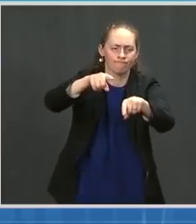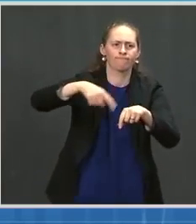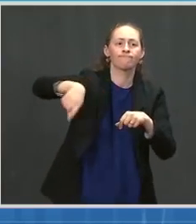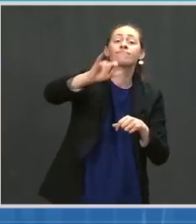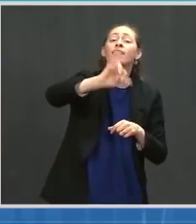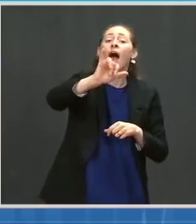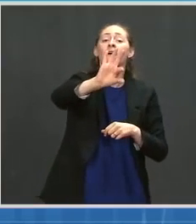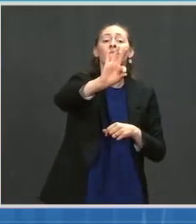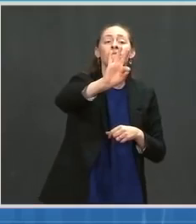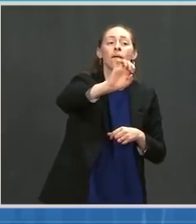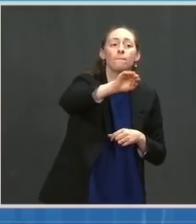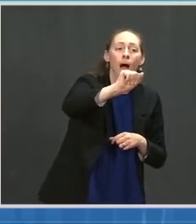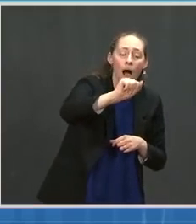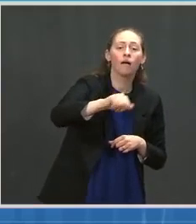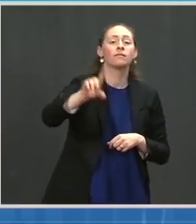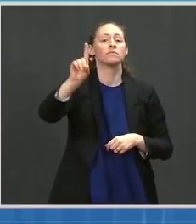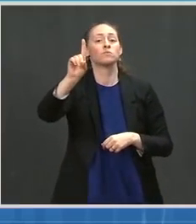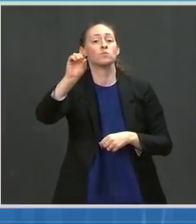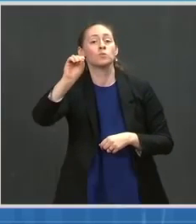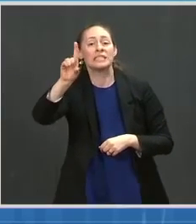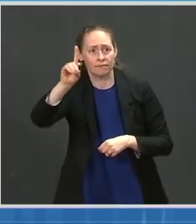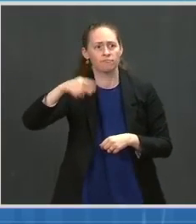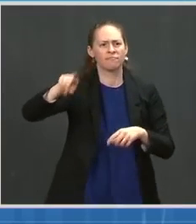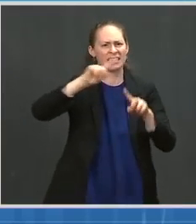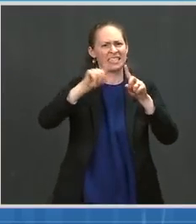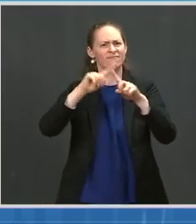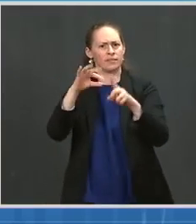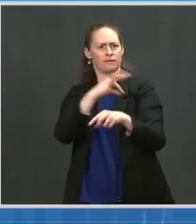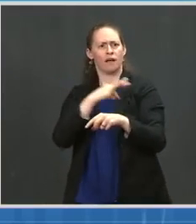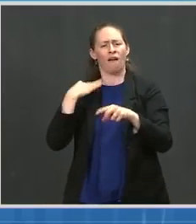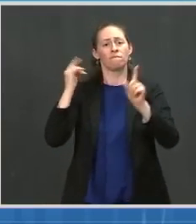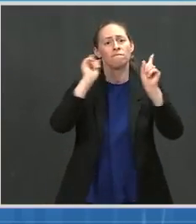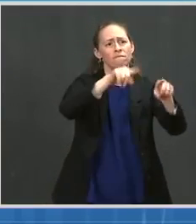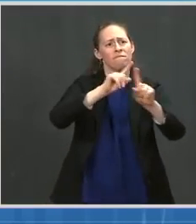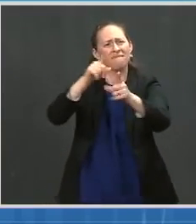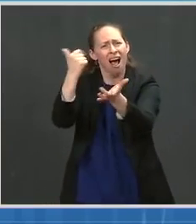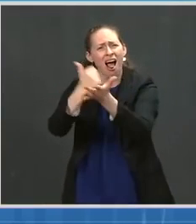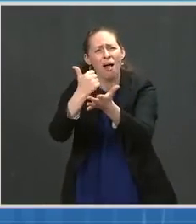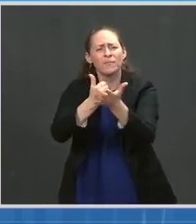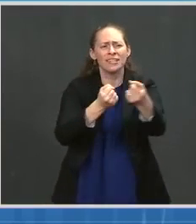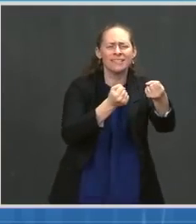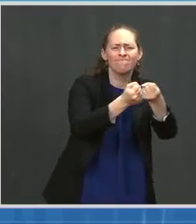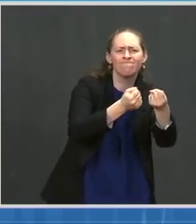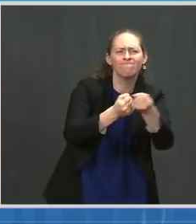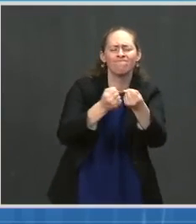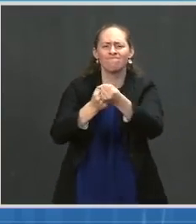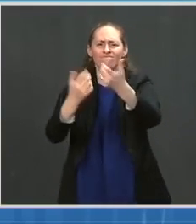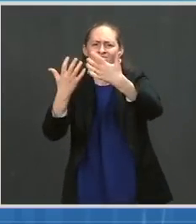other federal personnel to support vaccination efforts and get more shots in arms.